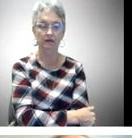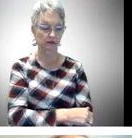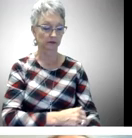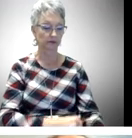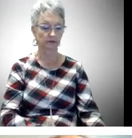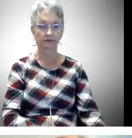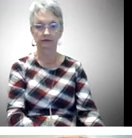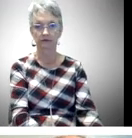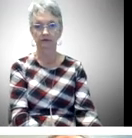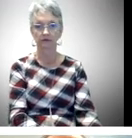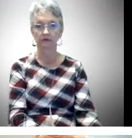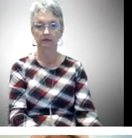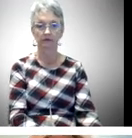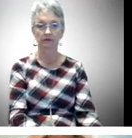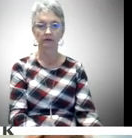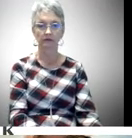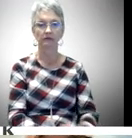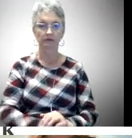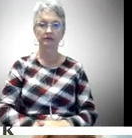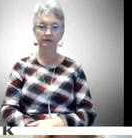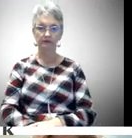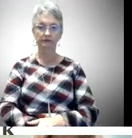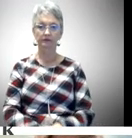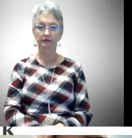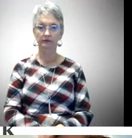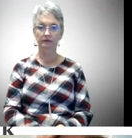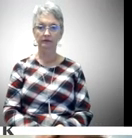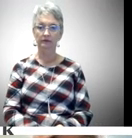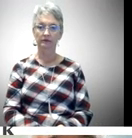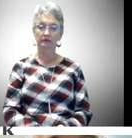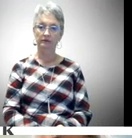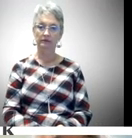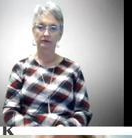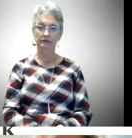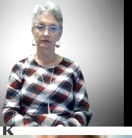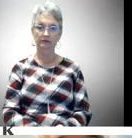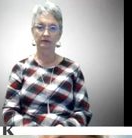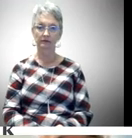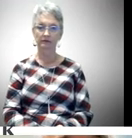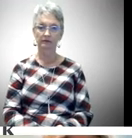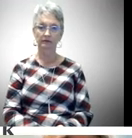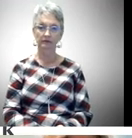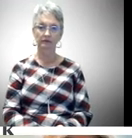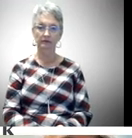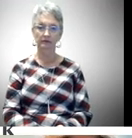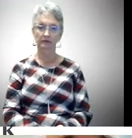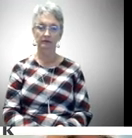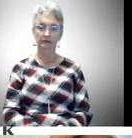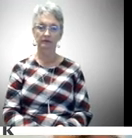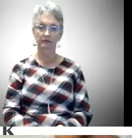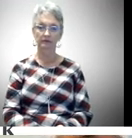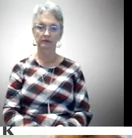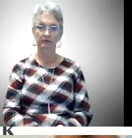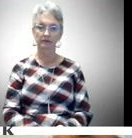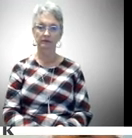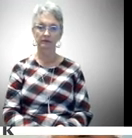alternatives. So I say yes to that. Next slide. So this came up, and the reason for it is I went and I was